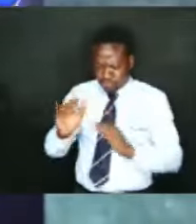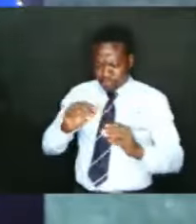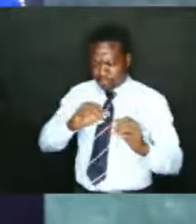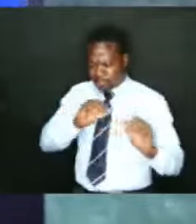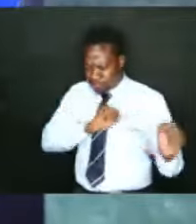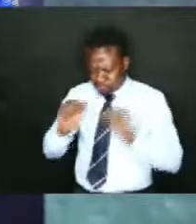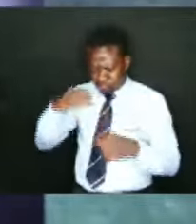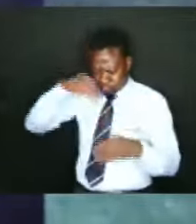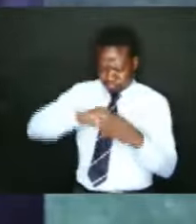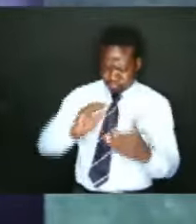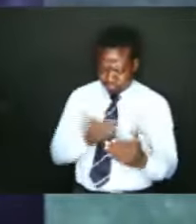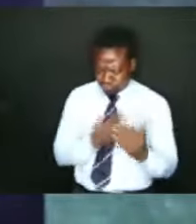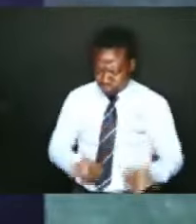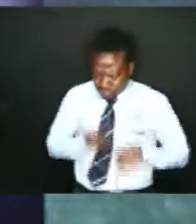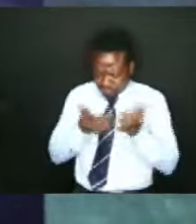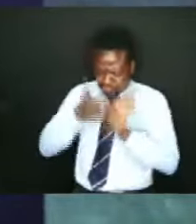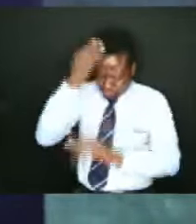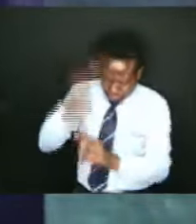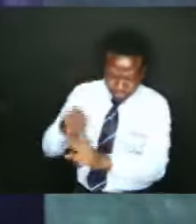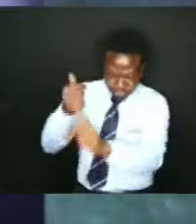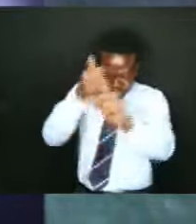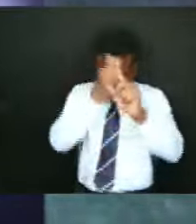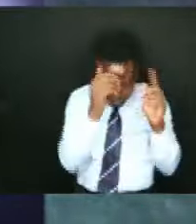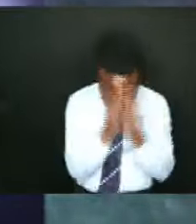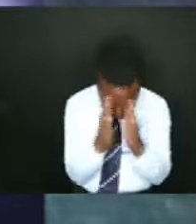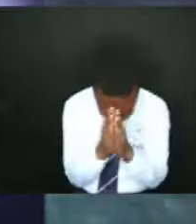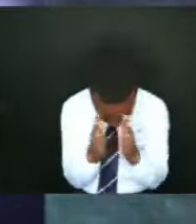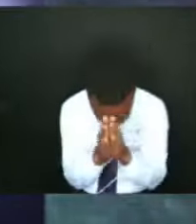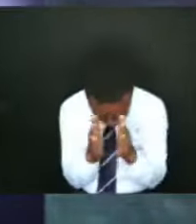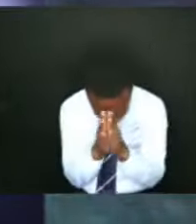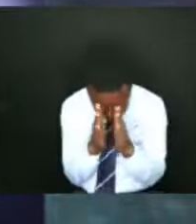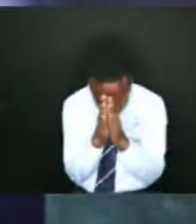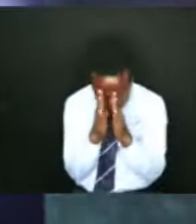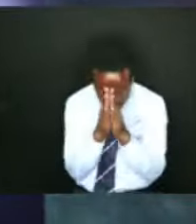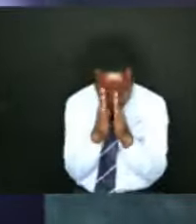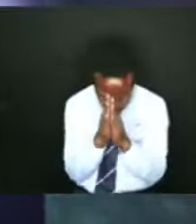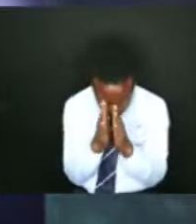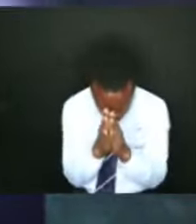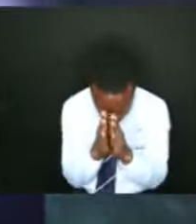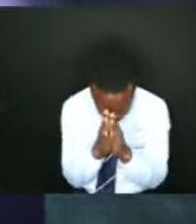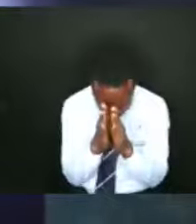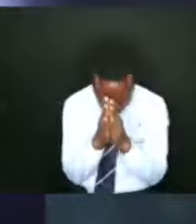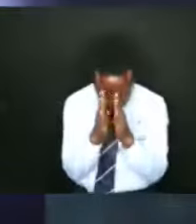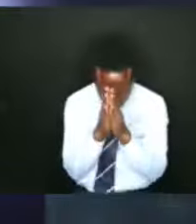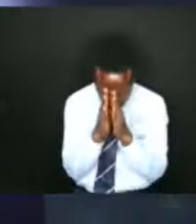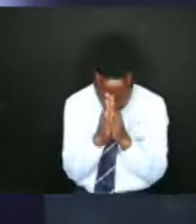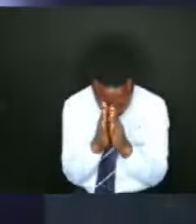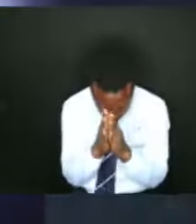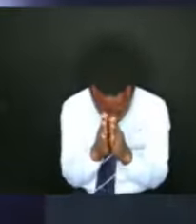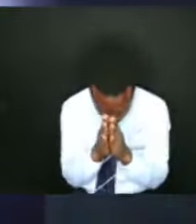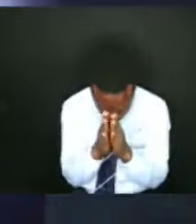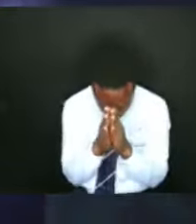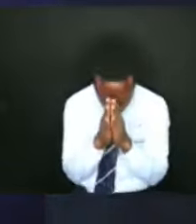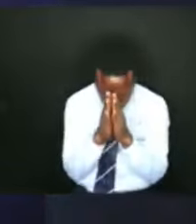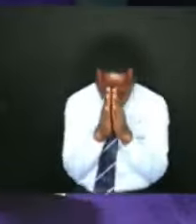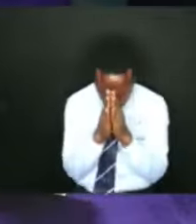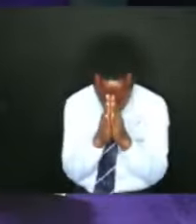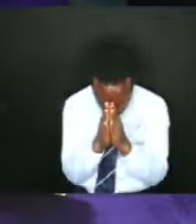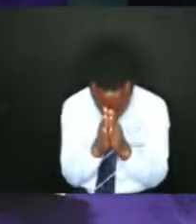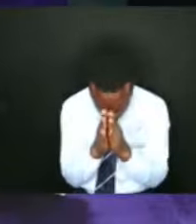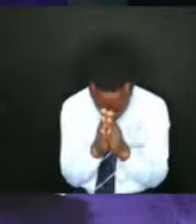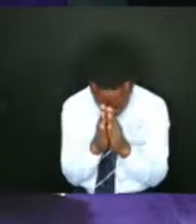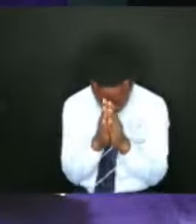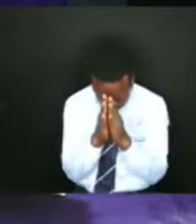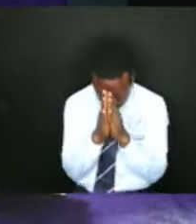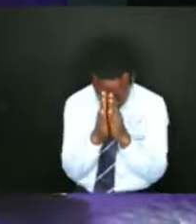Tonight, do even more, and through him, oh God, reach lives, touch lives, transform lives, and change lives